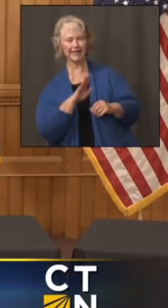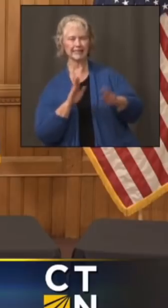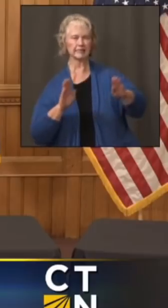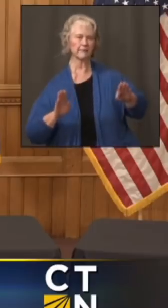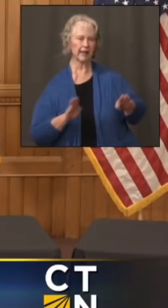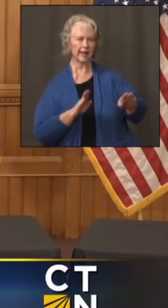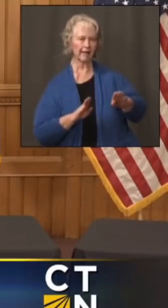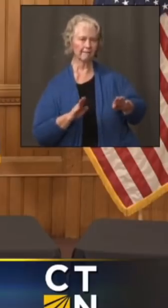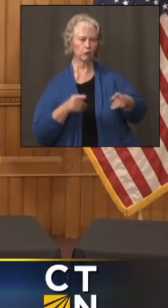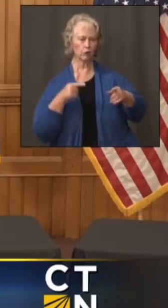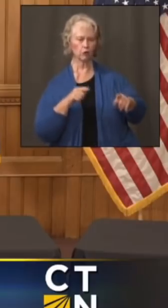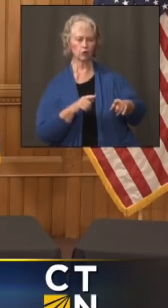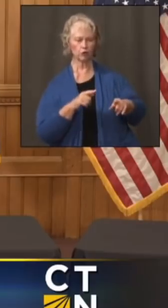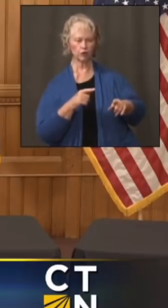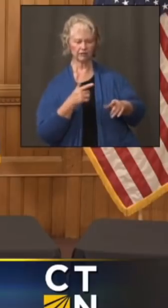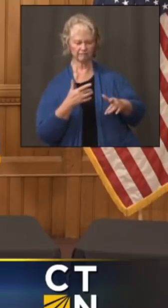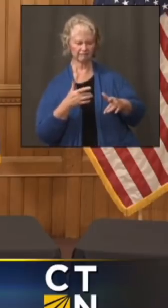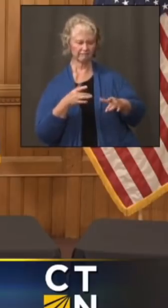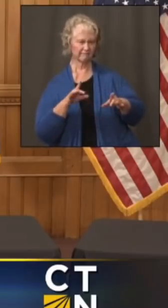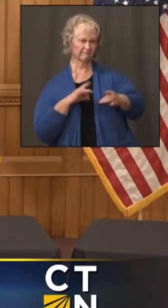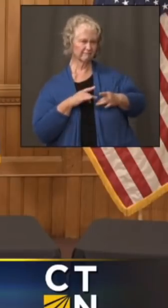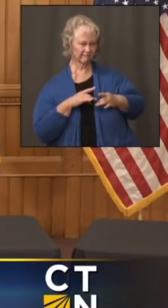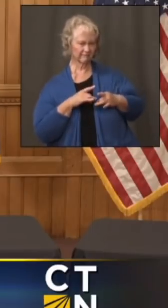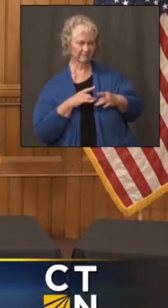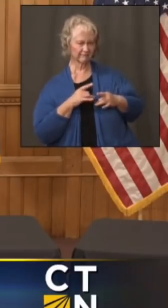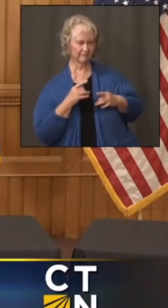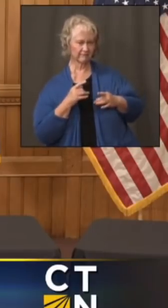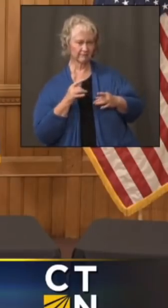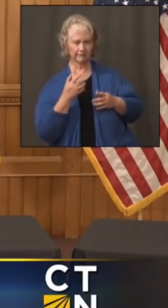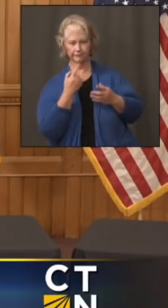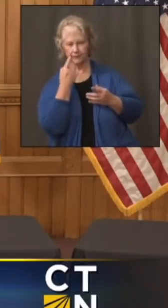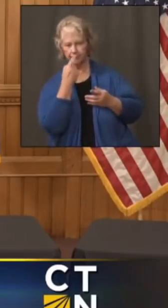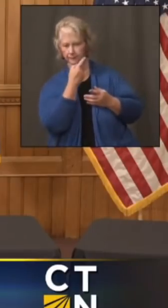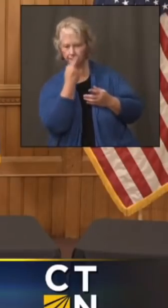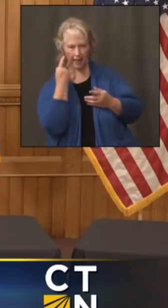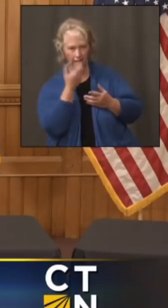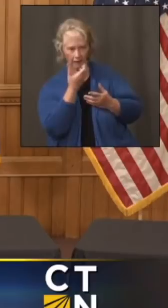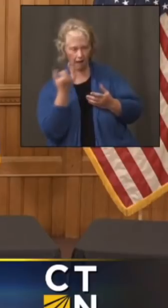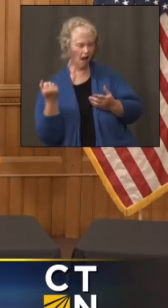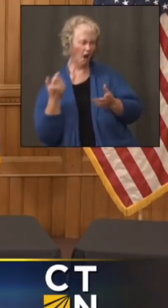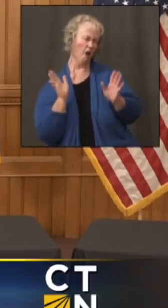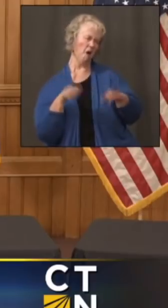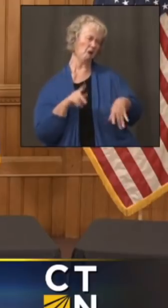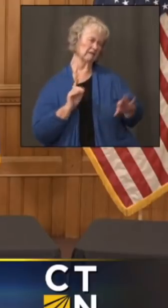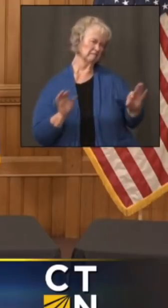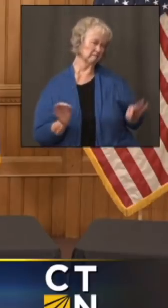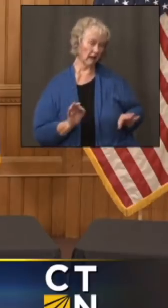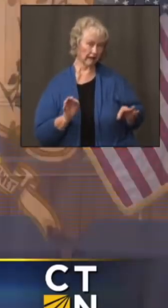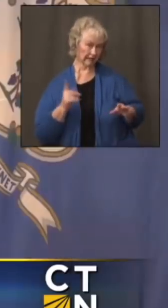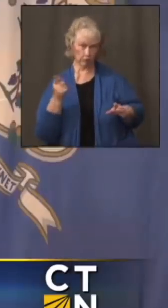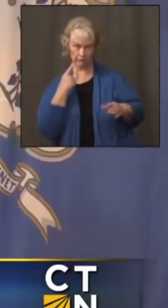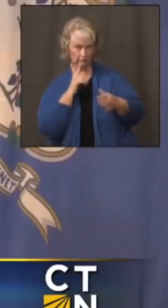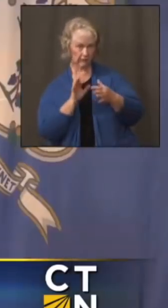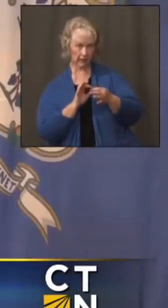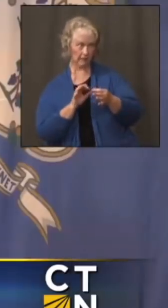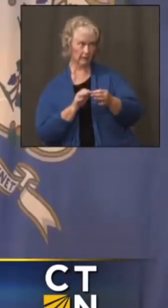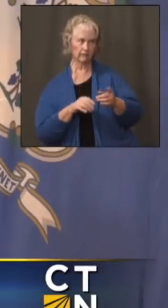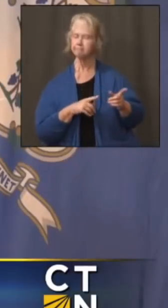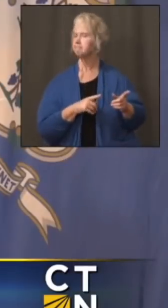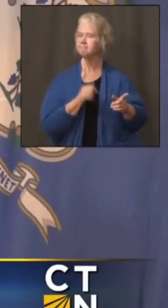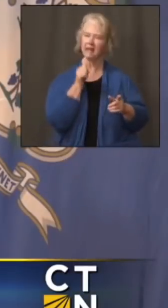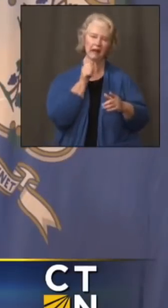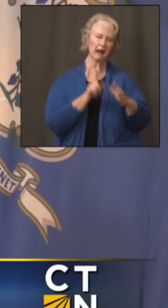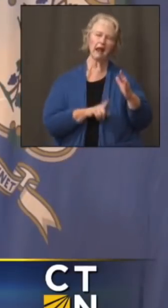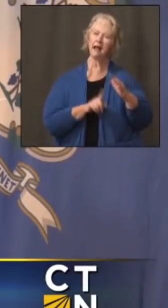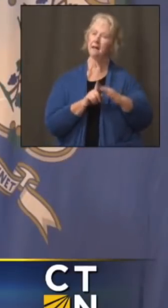behavior during his infection period, removing the mask, saying it's not that big a deal, things like that? Didn't come